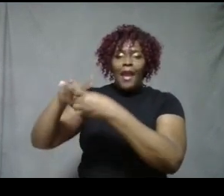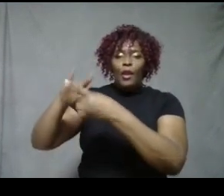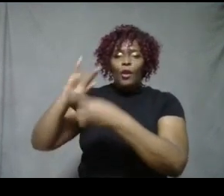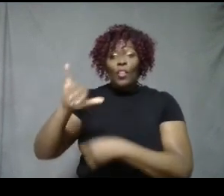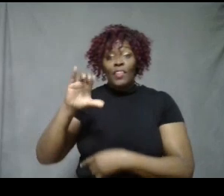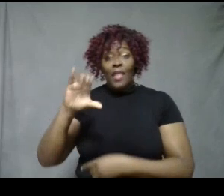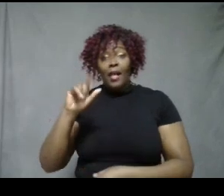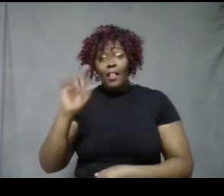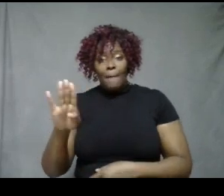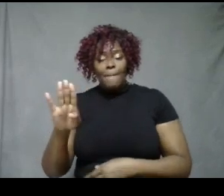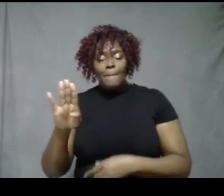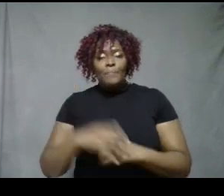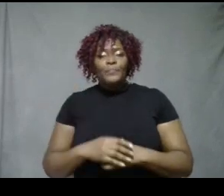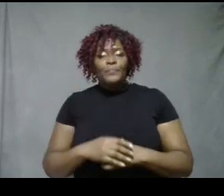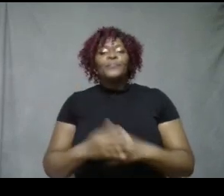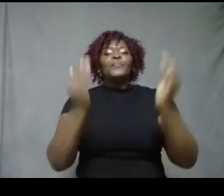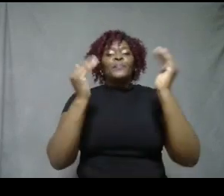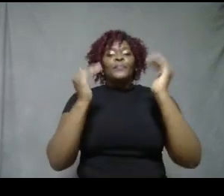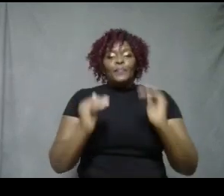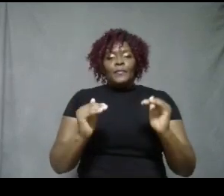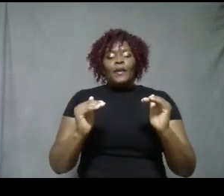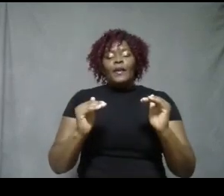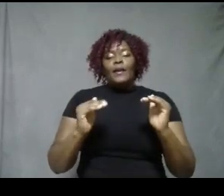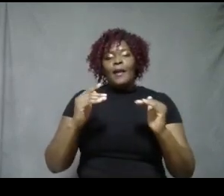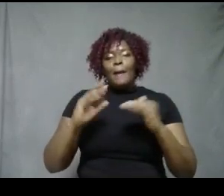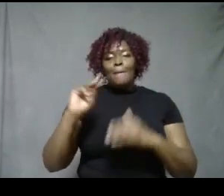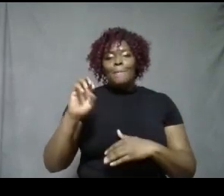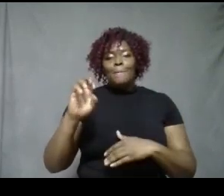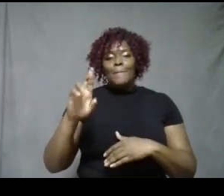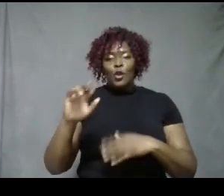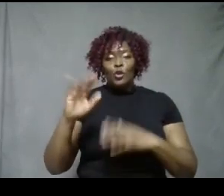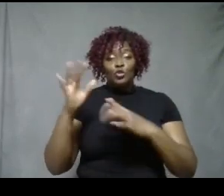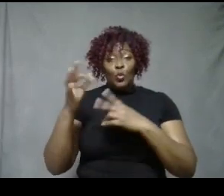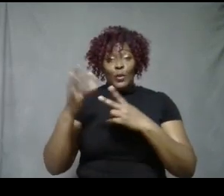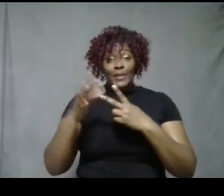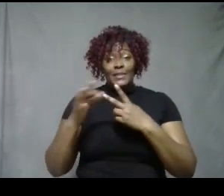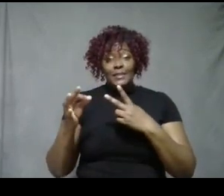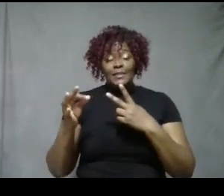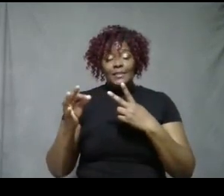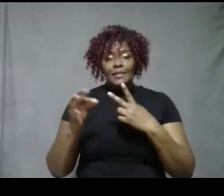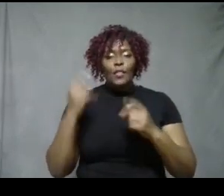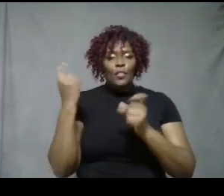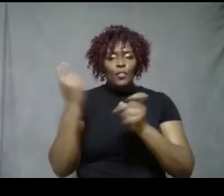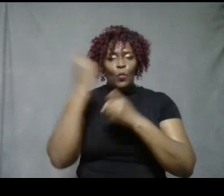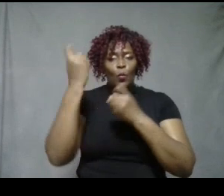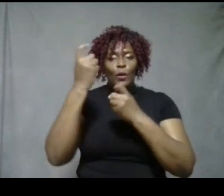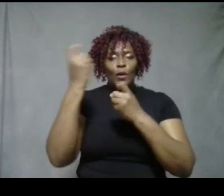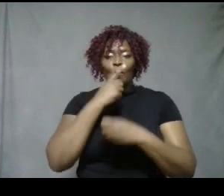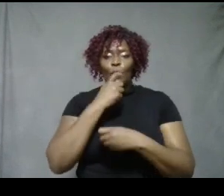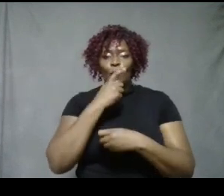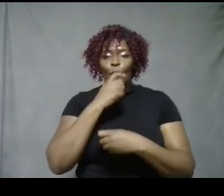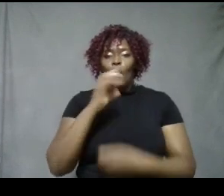Mayor's Choice Award. The winner of the 2022 Holiday Parade Mayor's Choice Award is Congress Middle School.